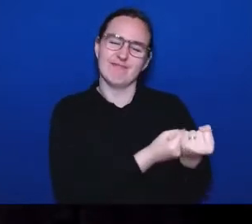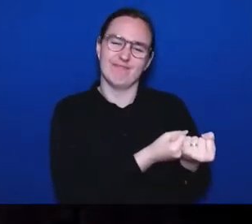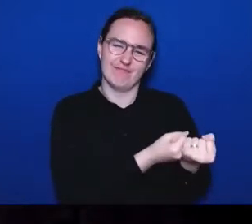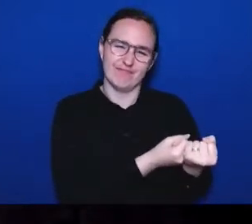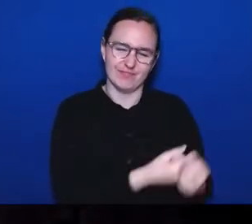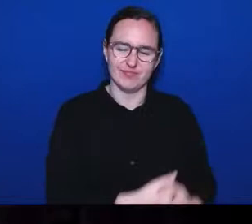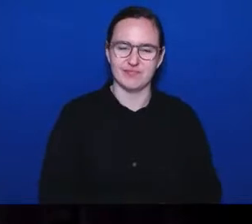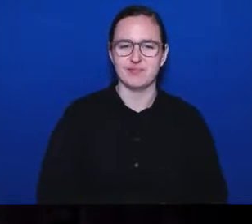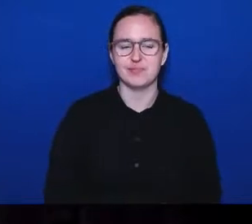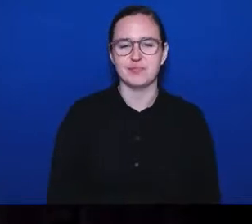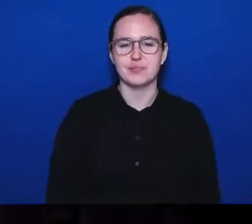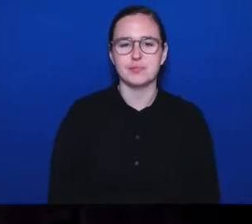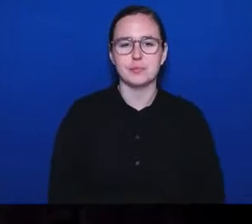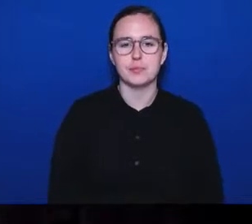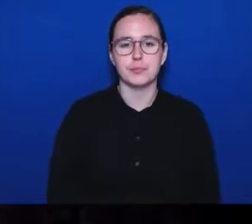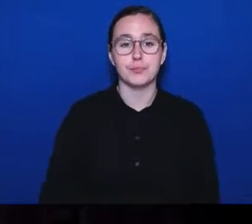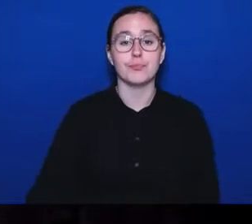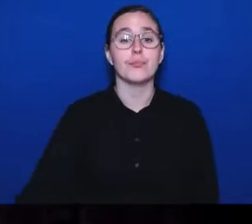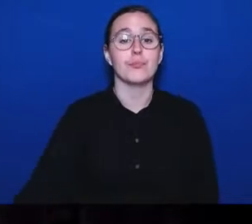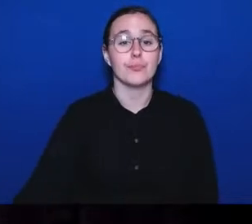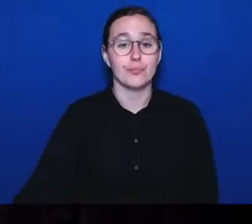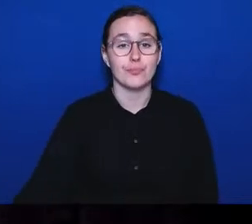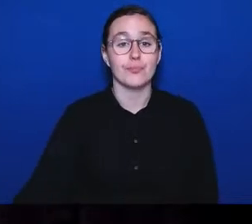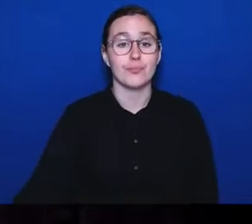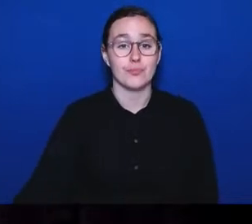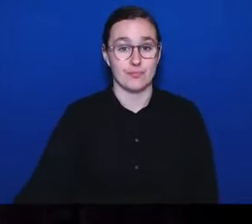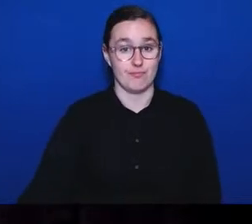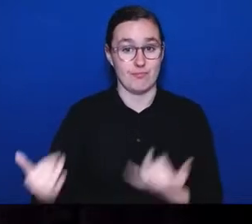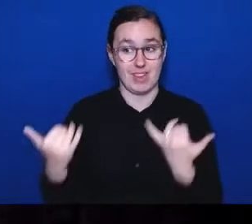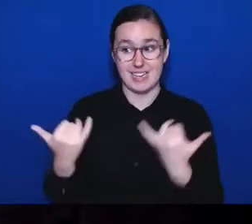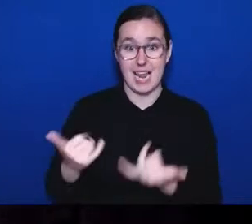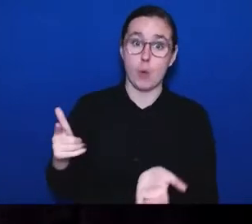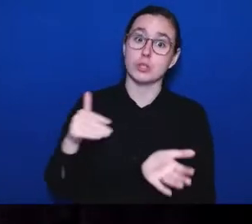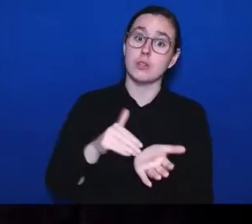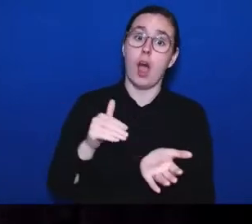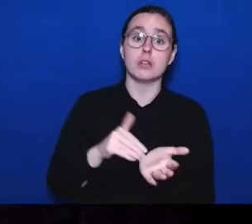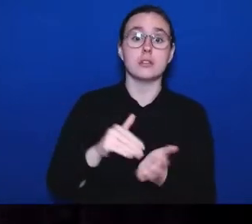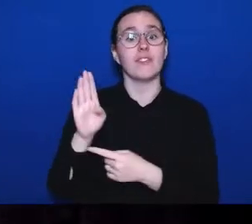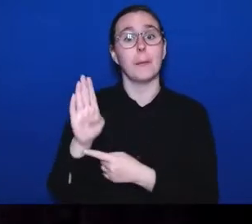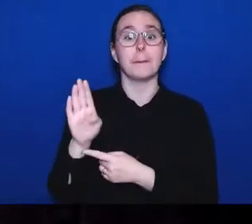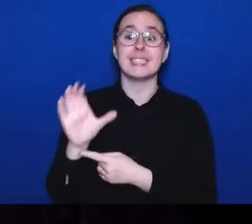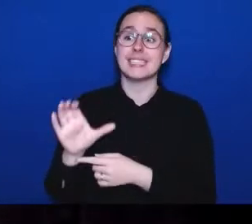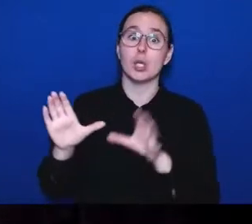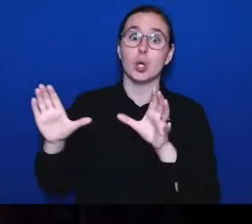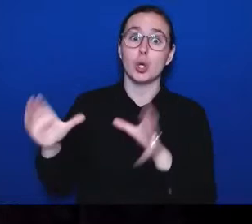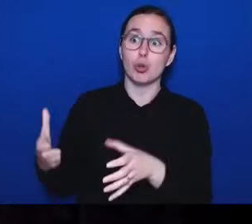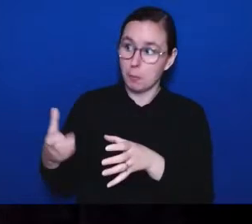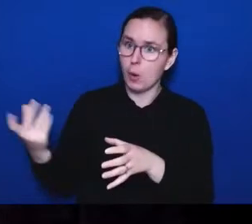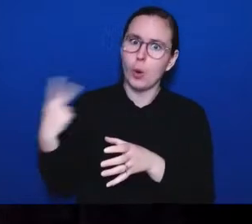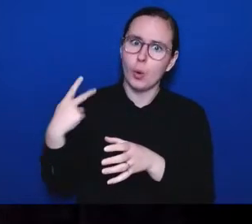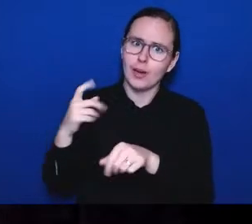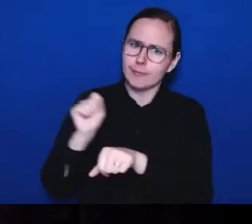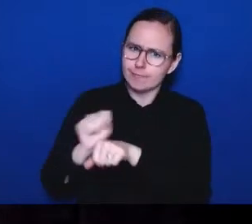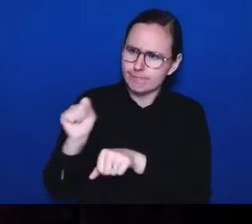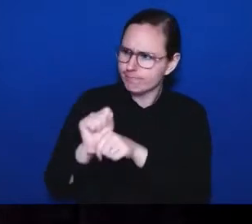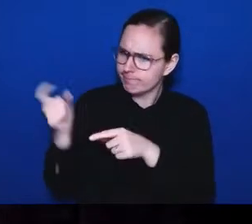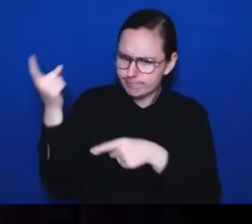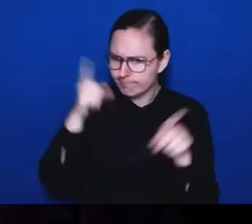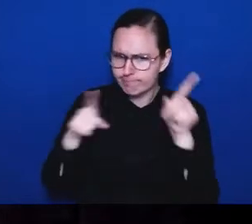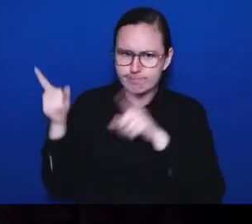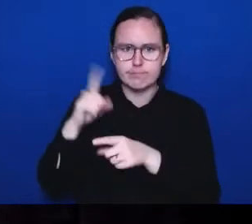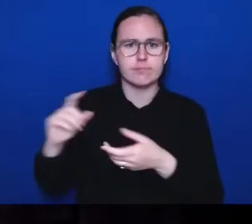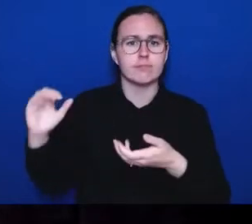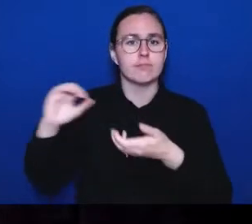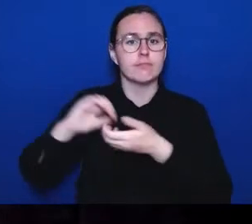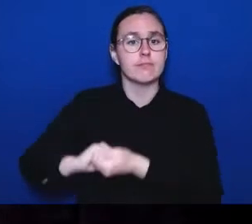of BC have reached a tentative physician master agreement. This agreement includes several commitments that will better support doctors as they care